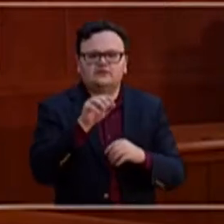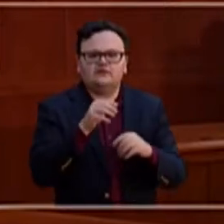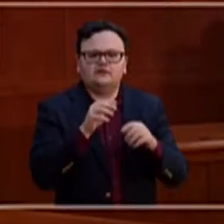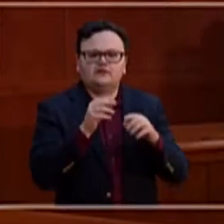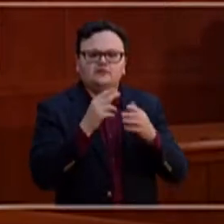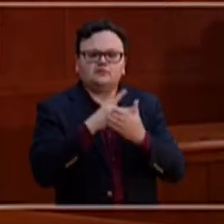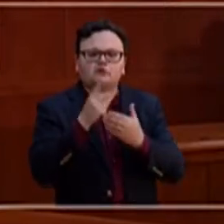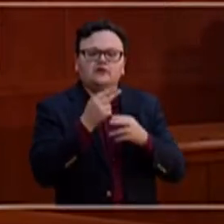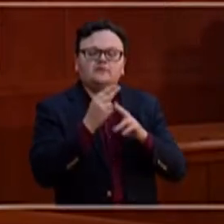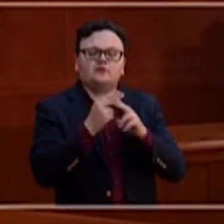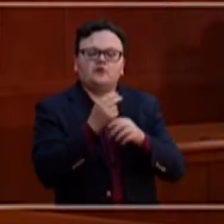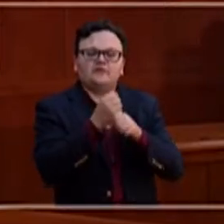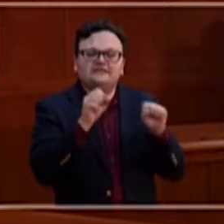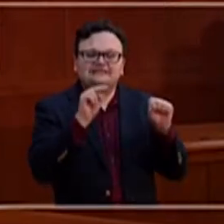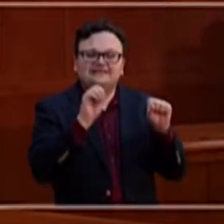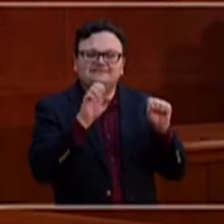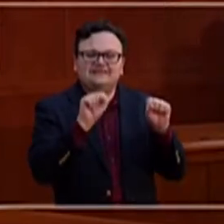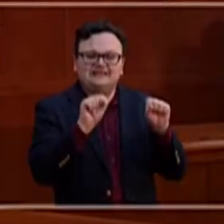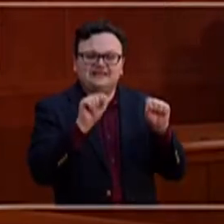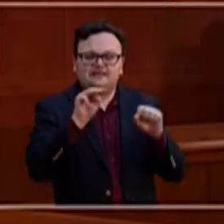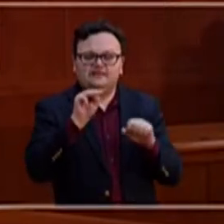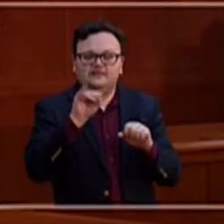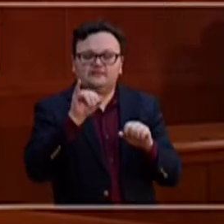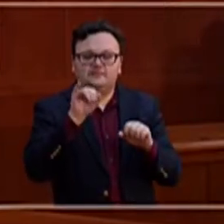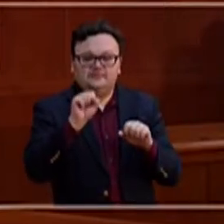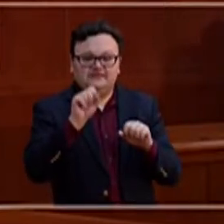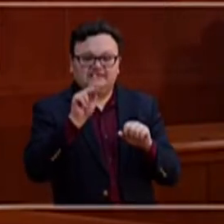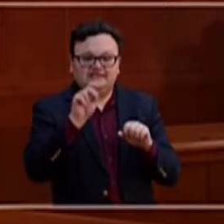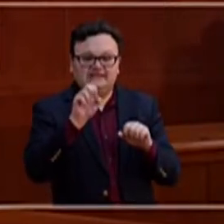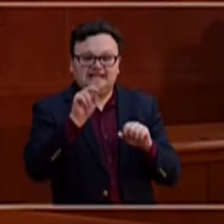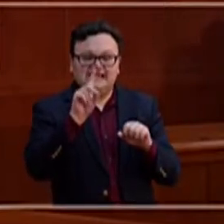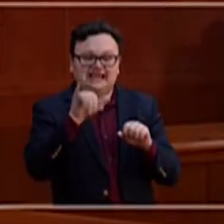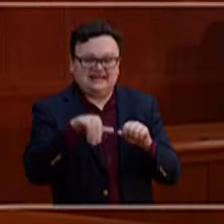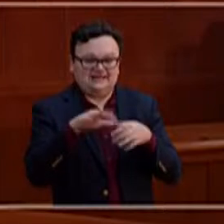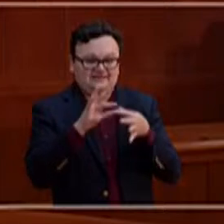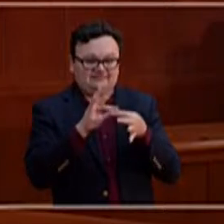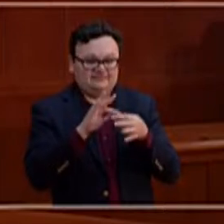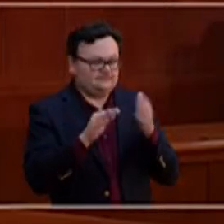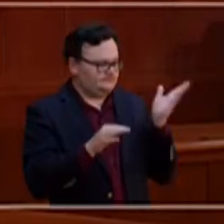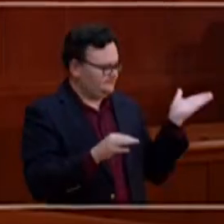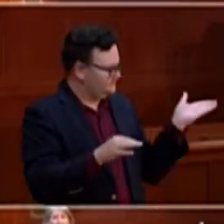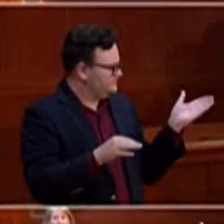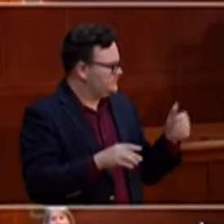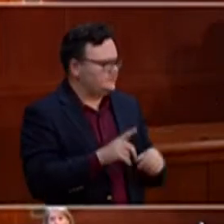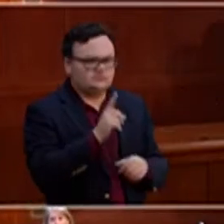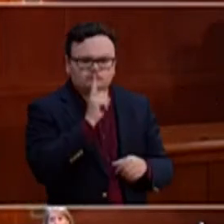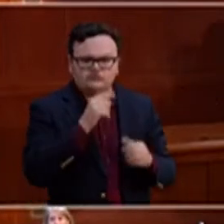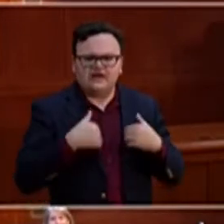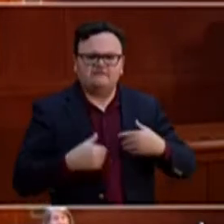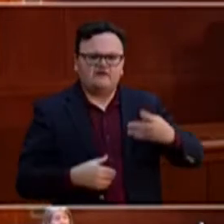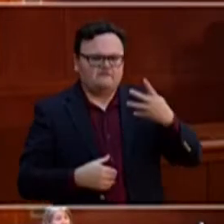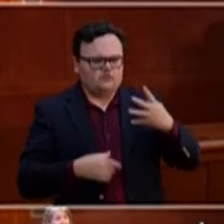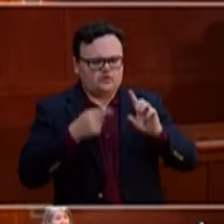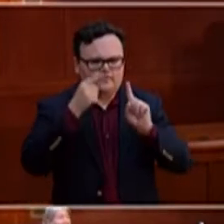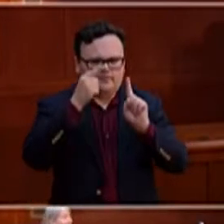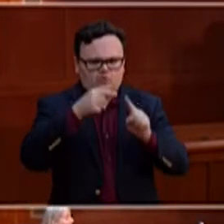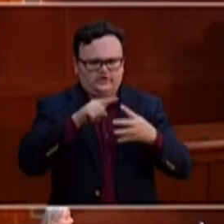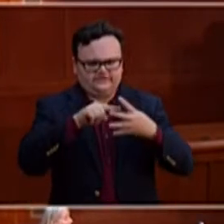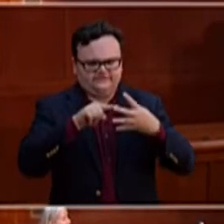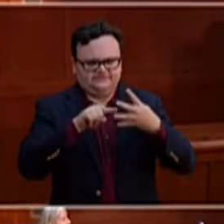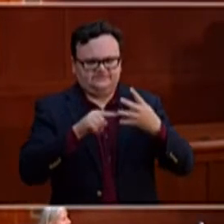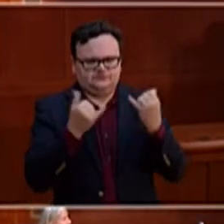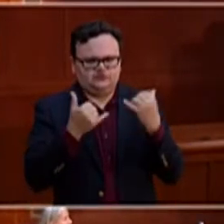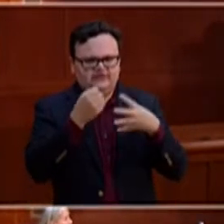comments? Well, I certainly do. Thank you, Governor. And I had 4 points that I wanted to discuss this morning,